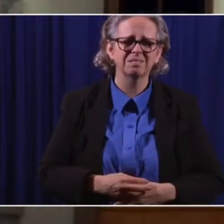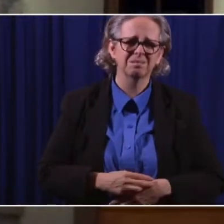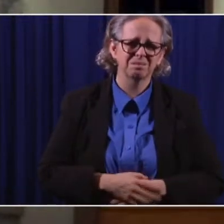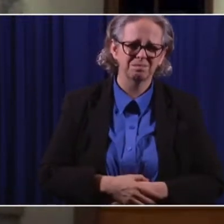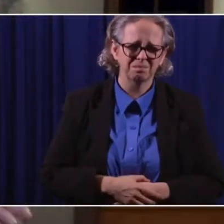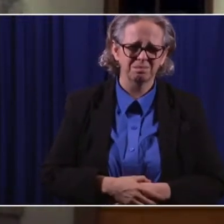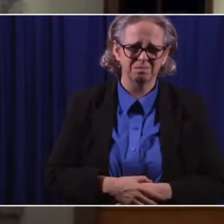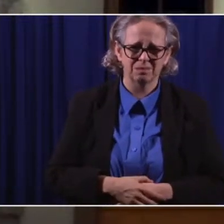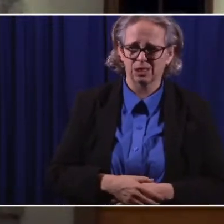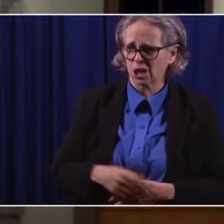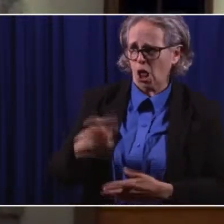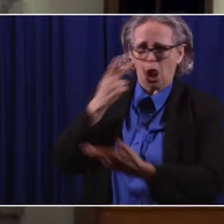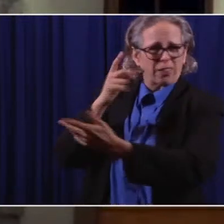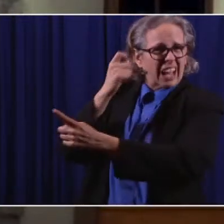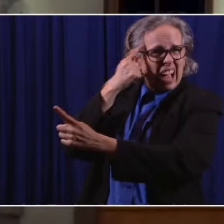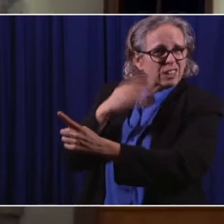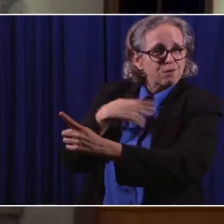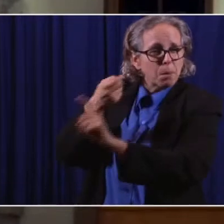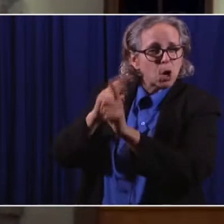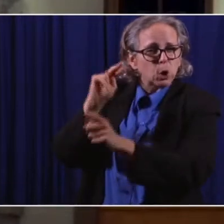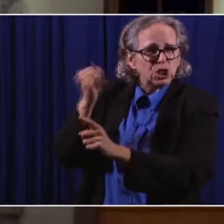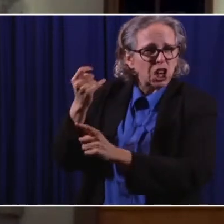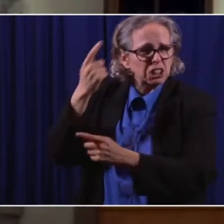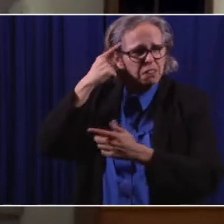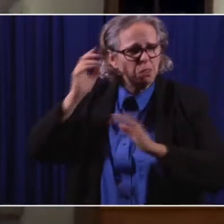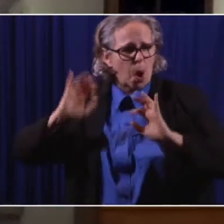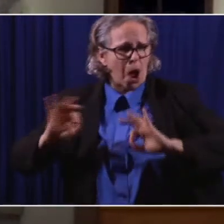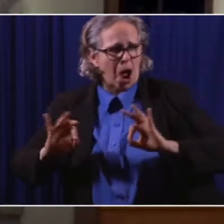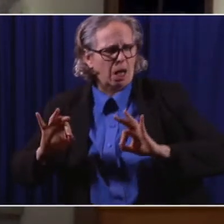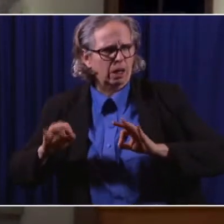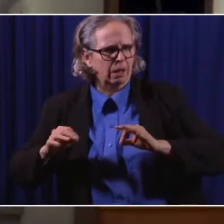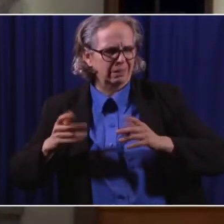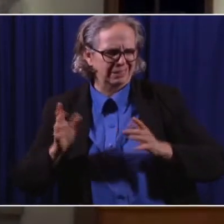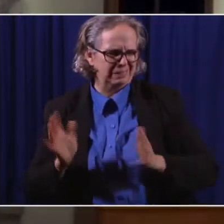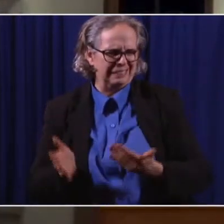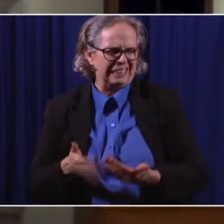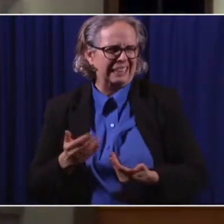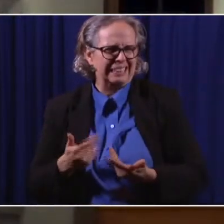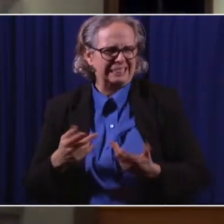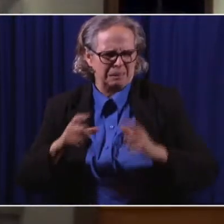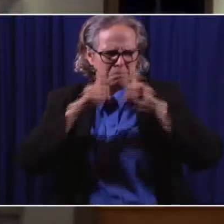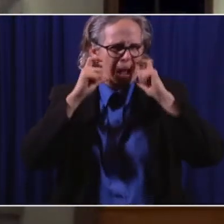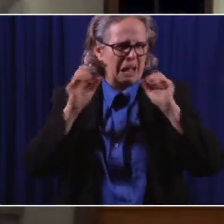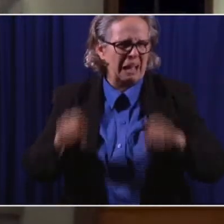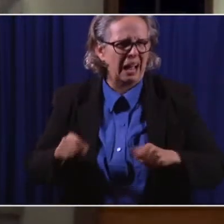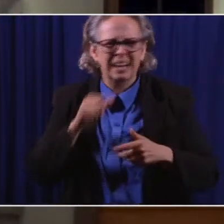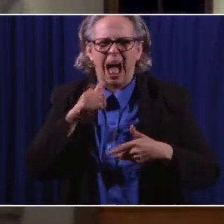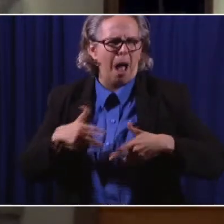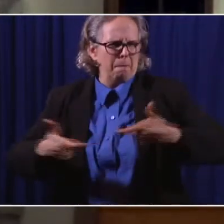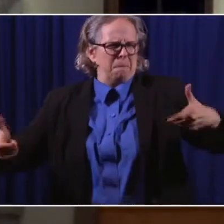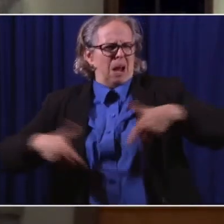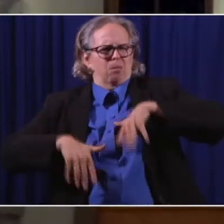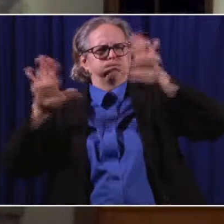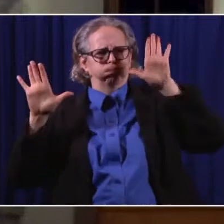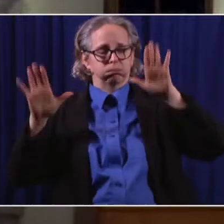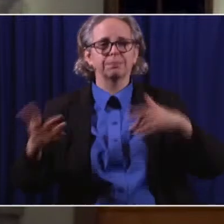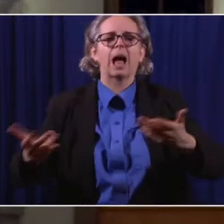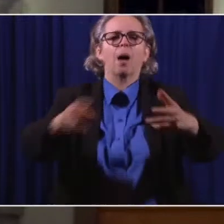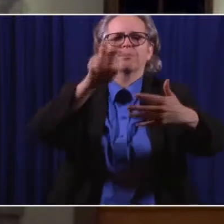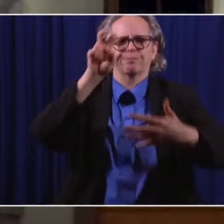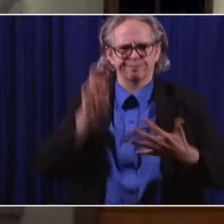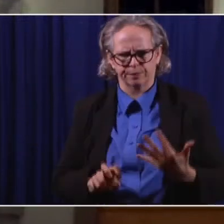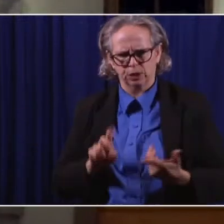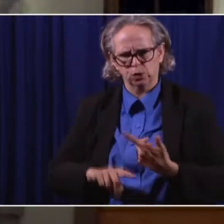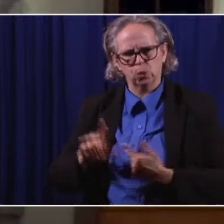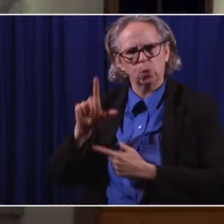sacrifice to prevent the spread of virus to yourself or someone else. Lake County. Lake County is at 68 cases